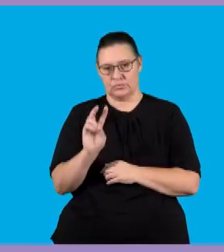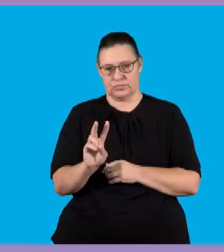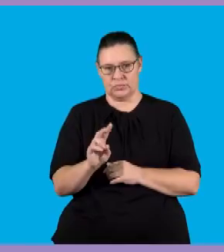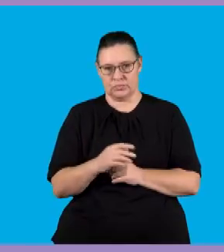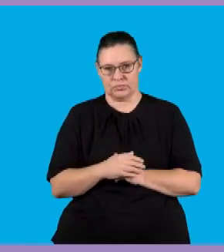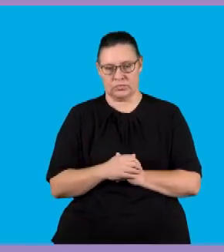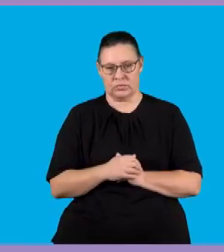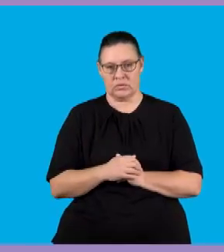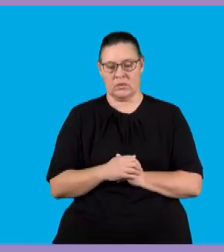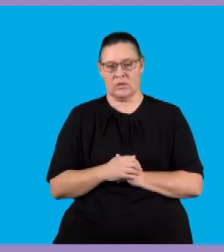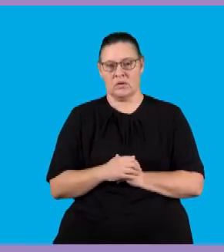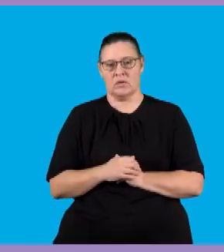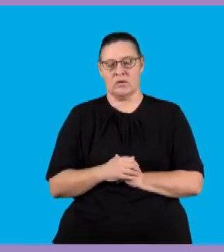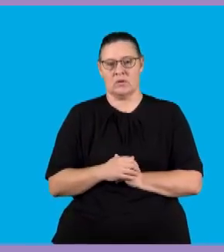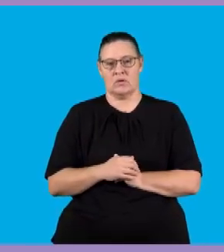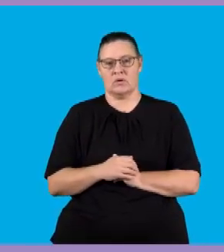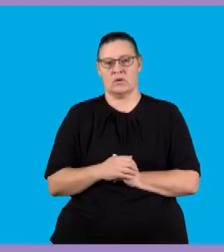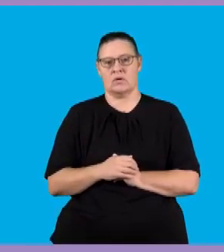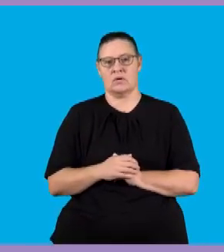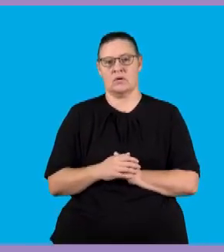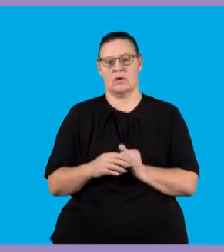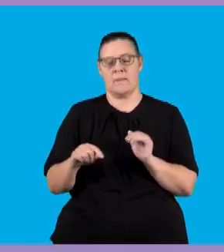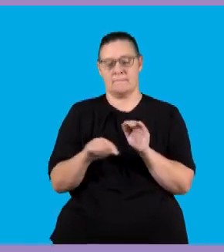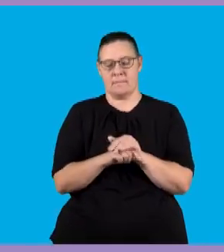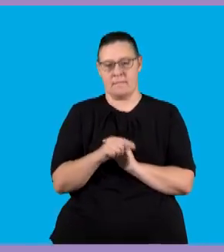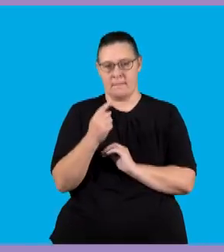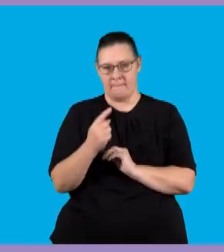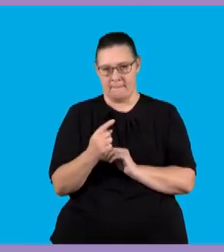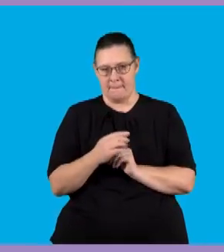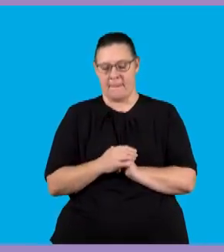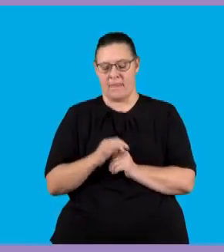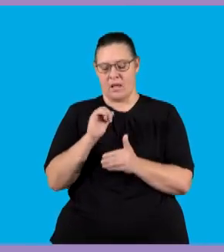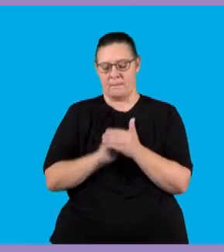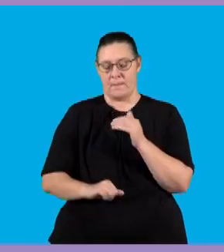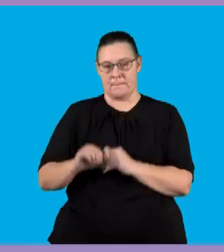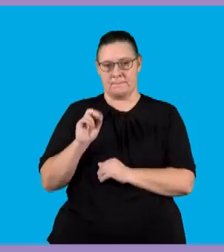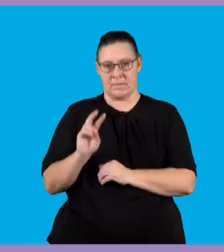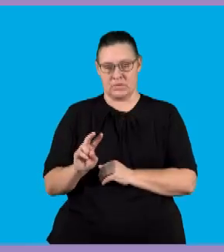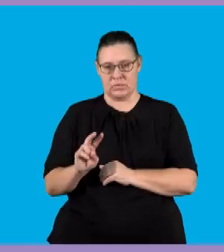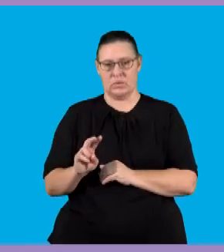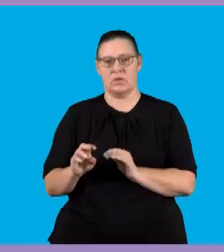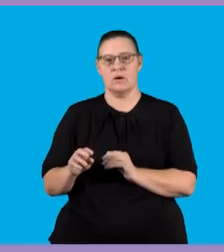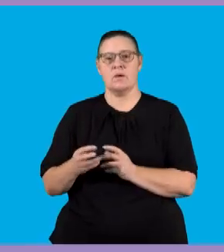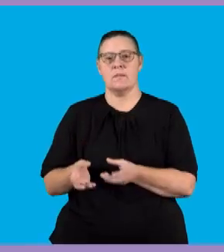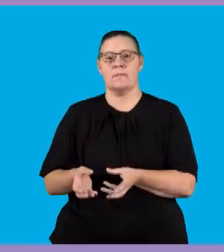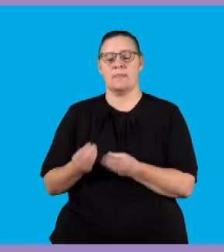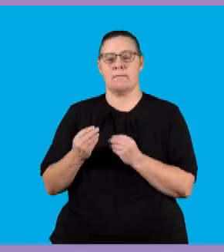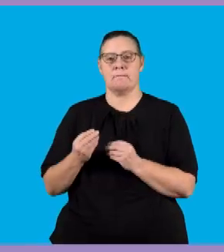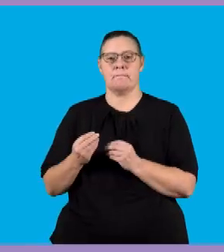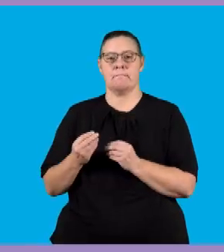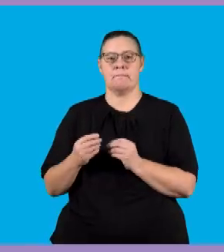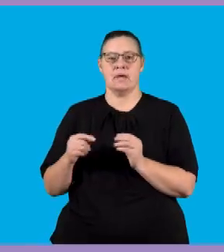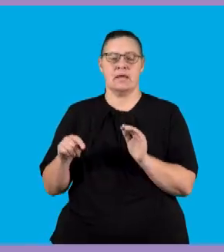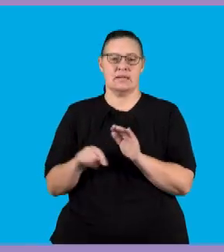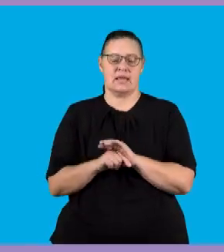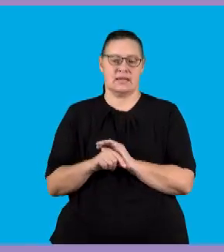course. Then from 1, we are going to subtract by 2. We are going to get to negative 1. And then from negative